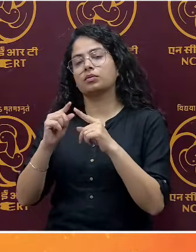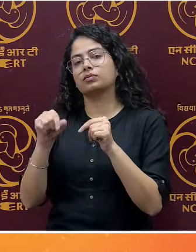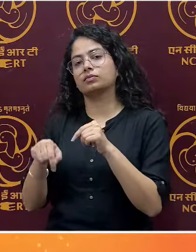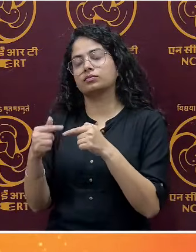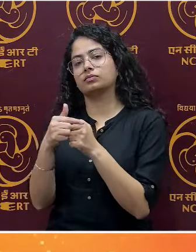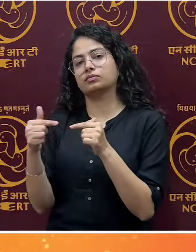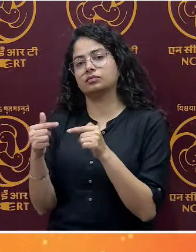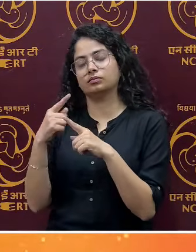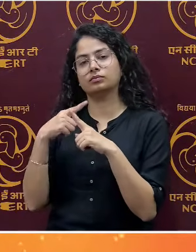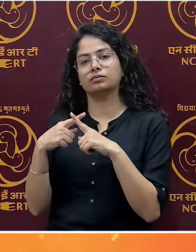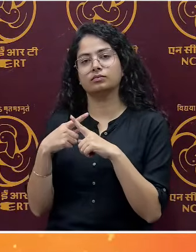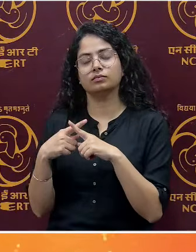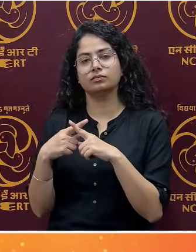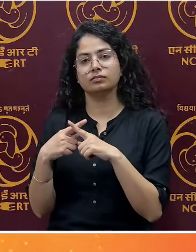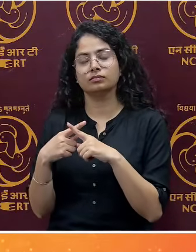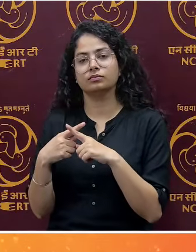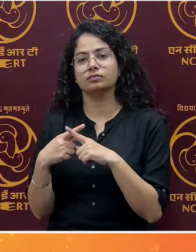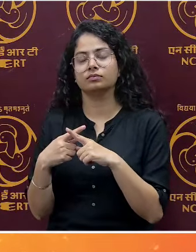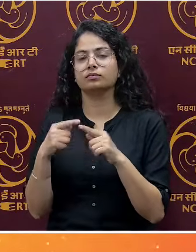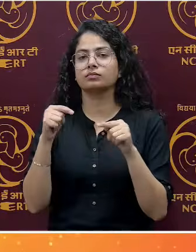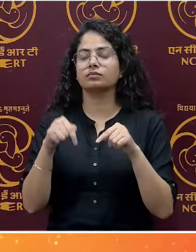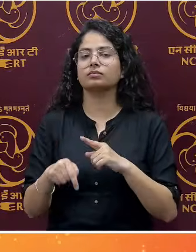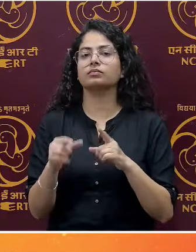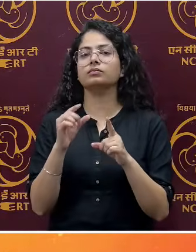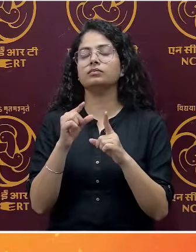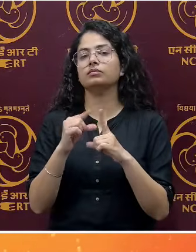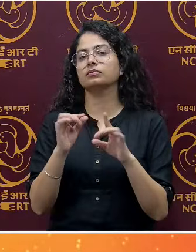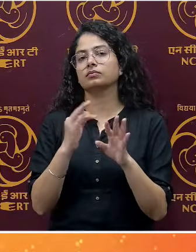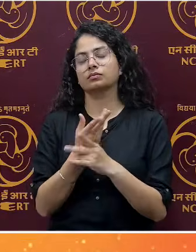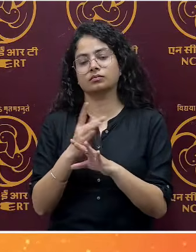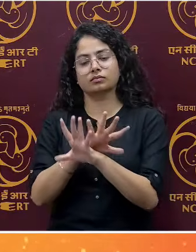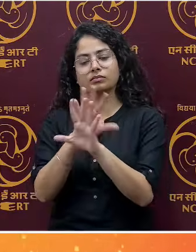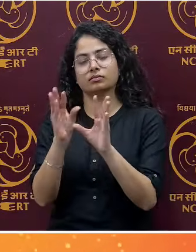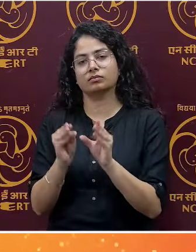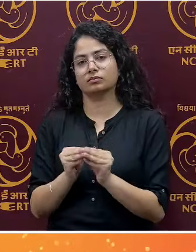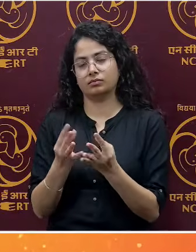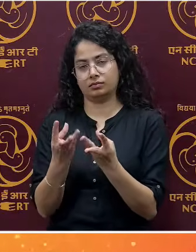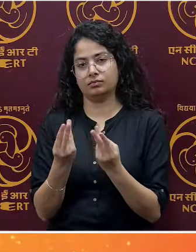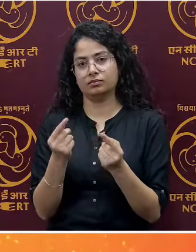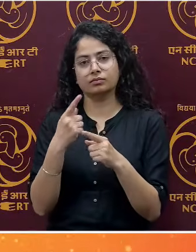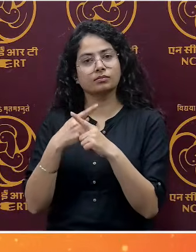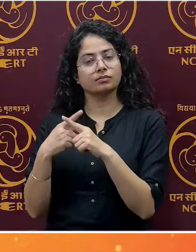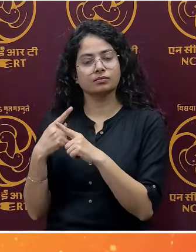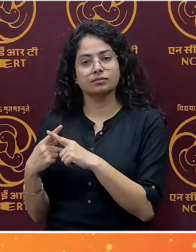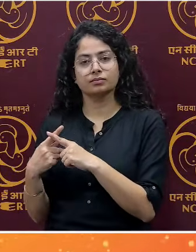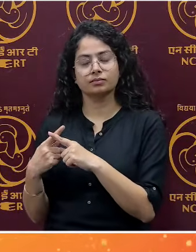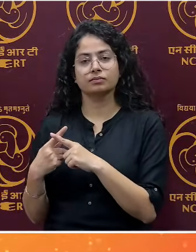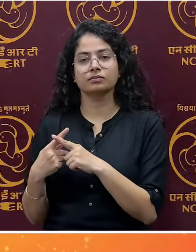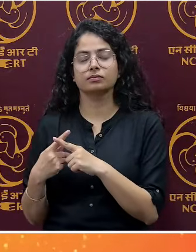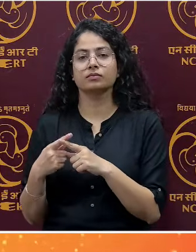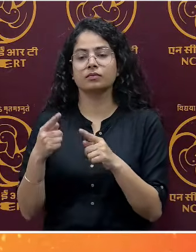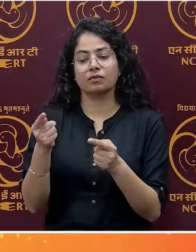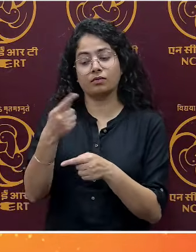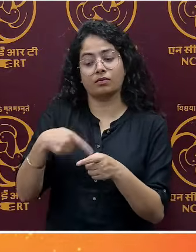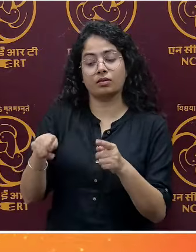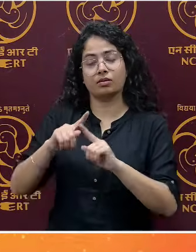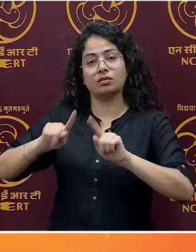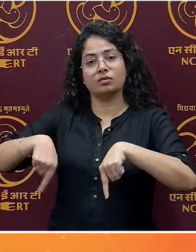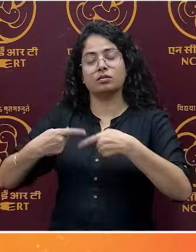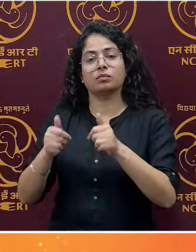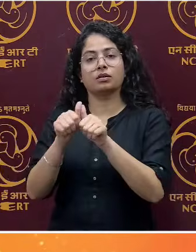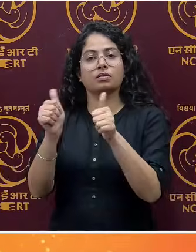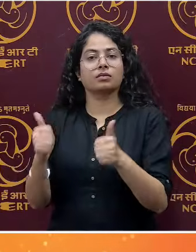for multiplication. So we are going to multiply all these values and we are going to divide it by